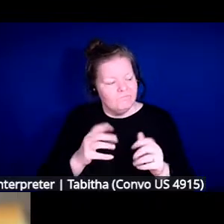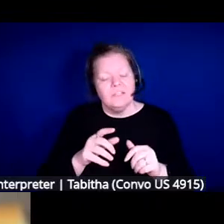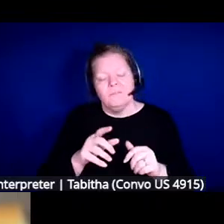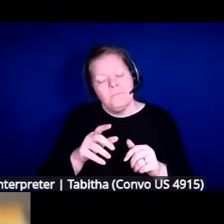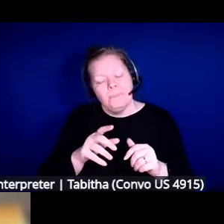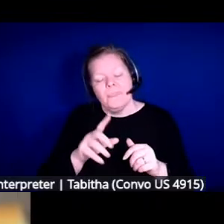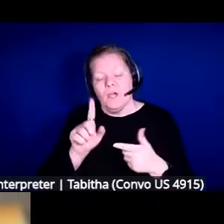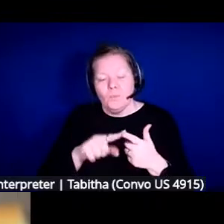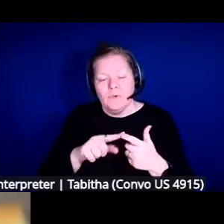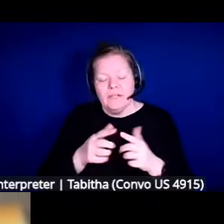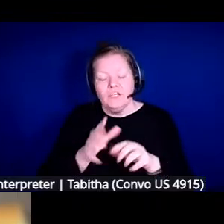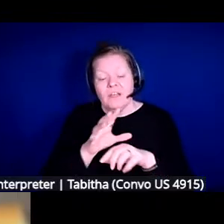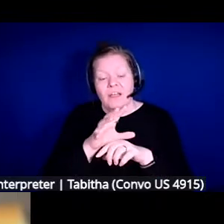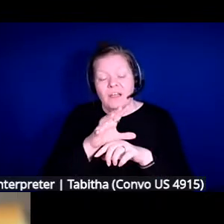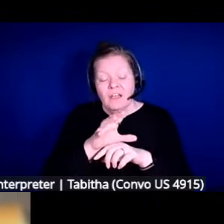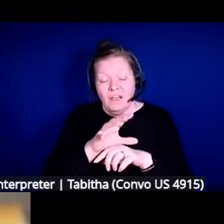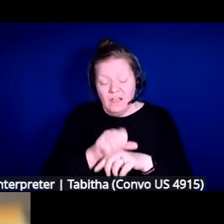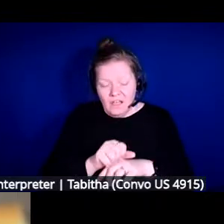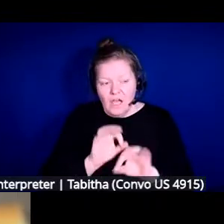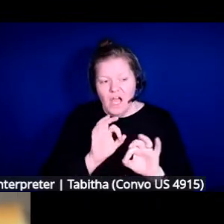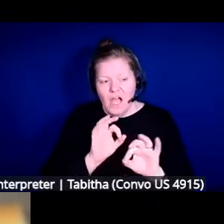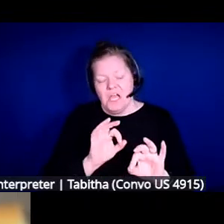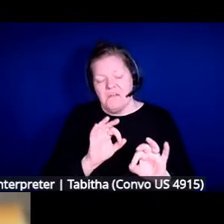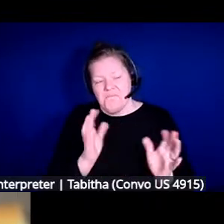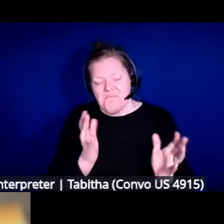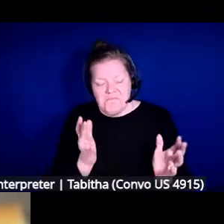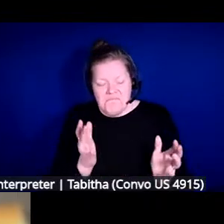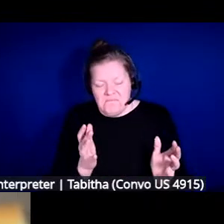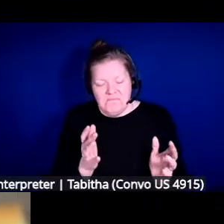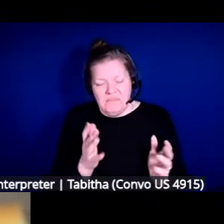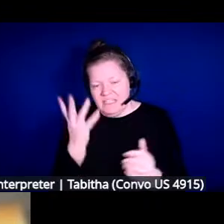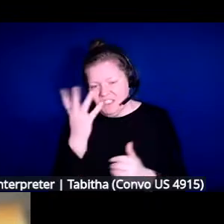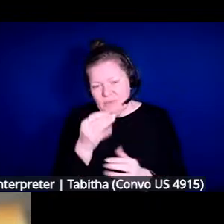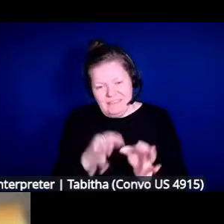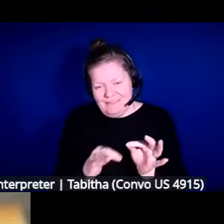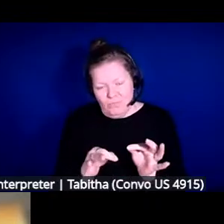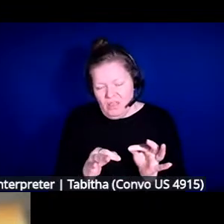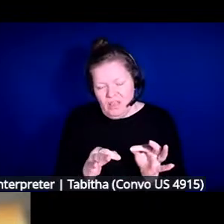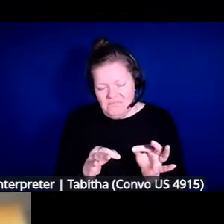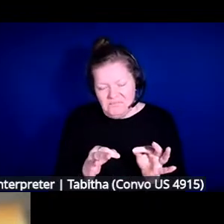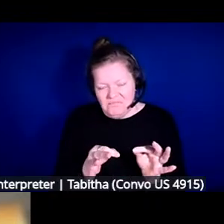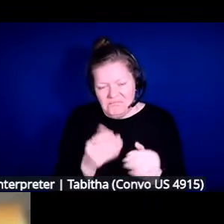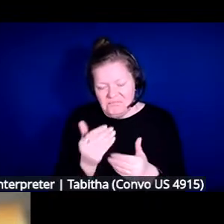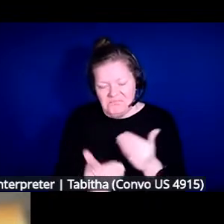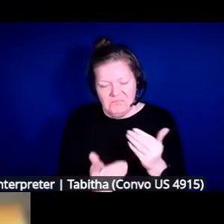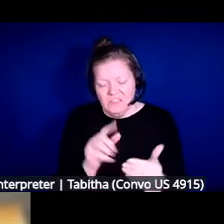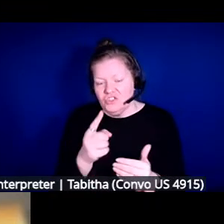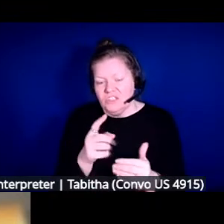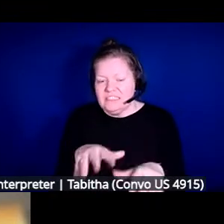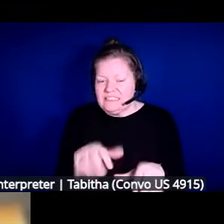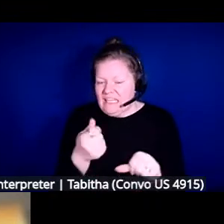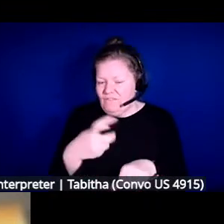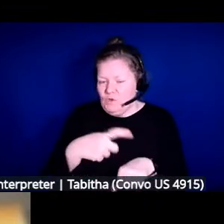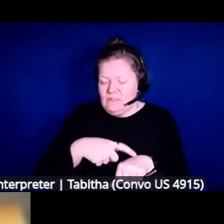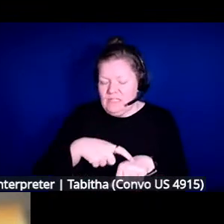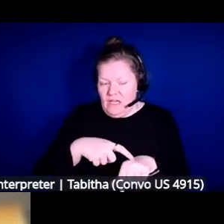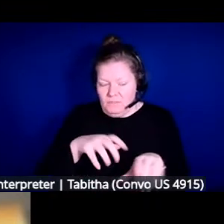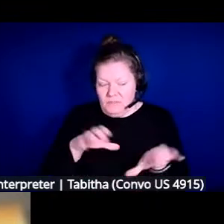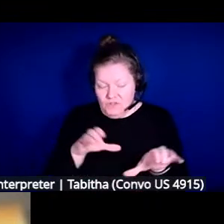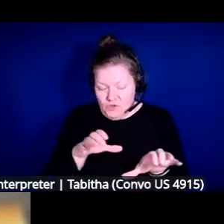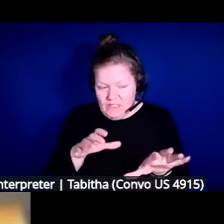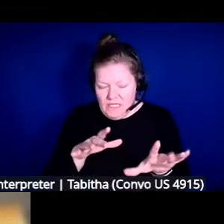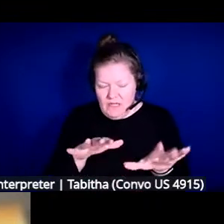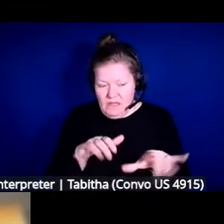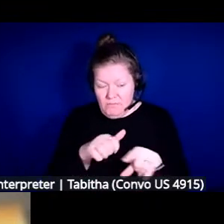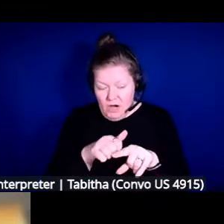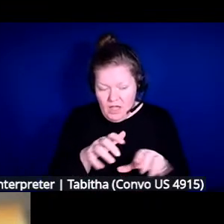it's once you get the hang of it and once you get used to it, it's pretty simple to do. It's just going to take you a few times of doing it and getting